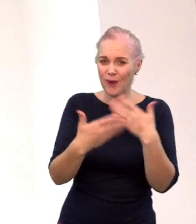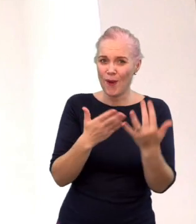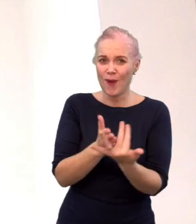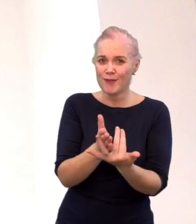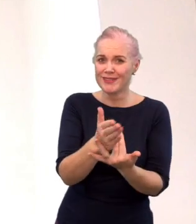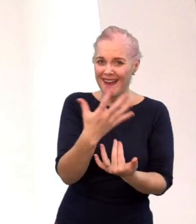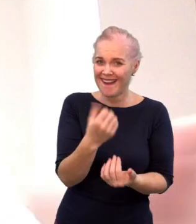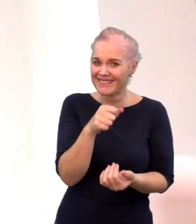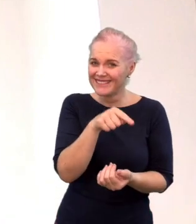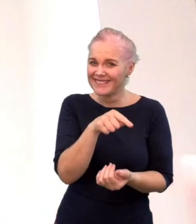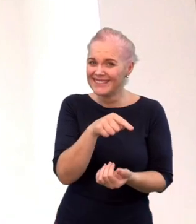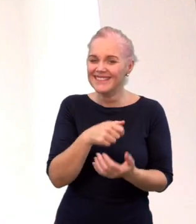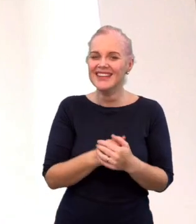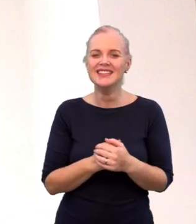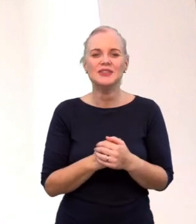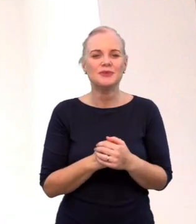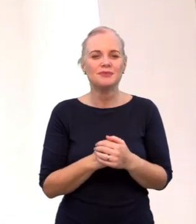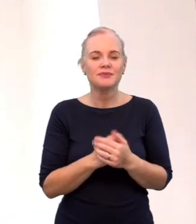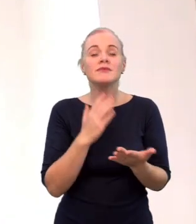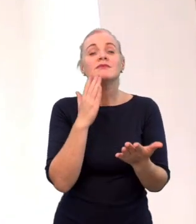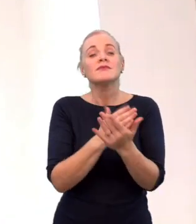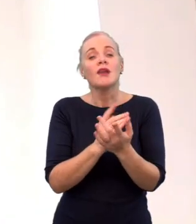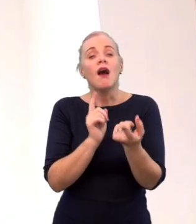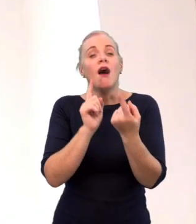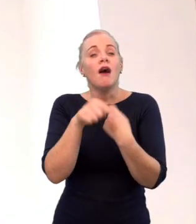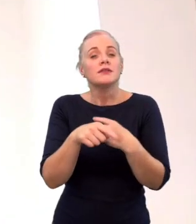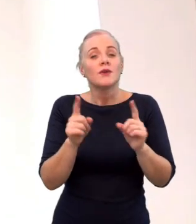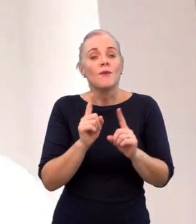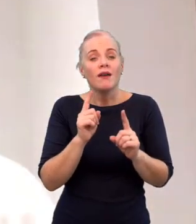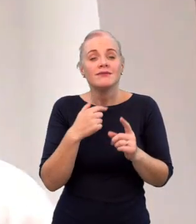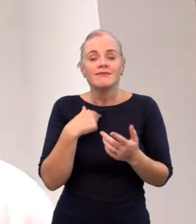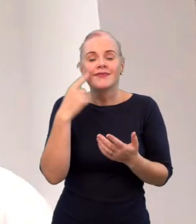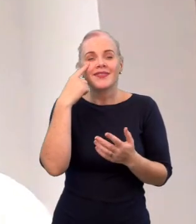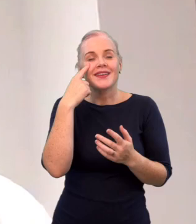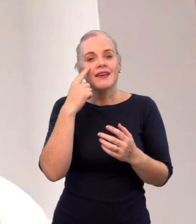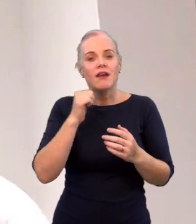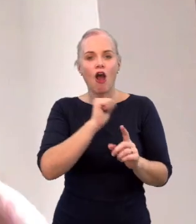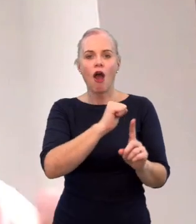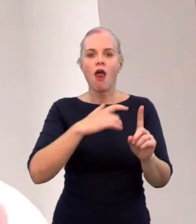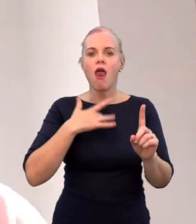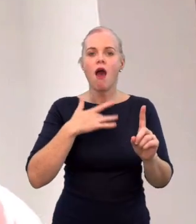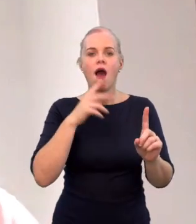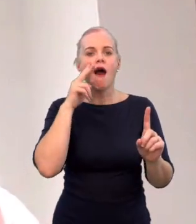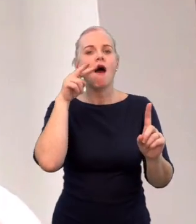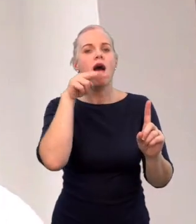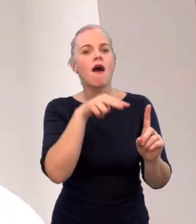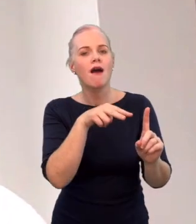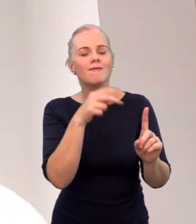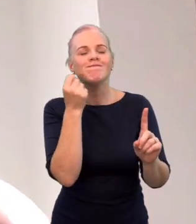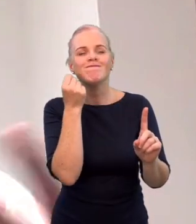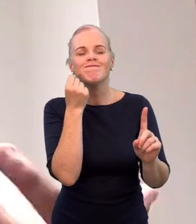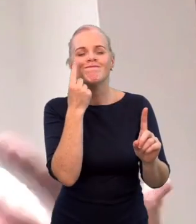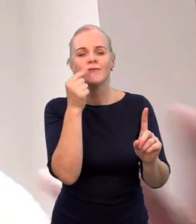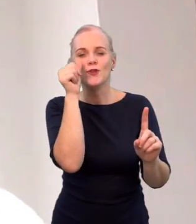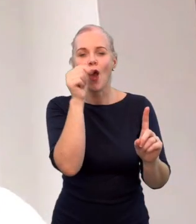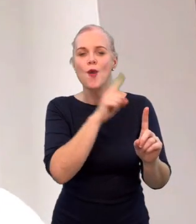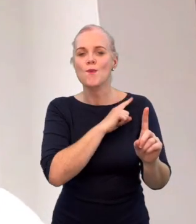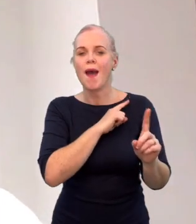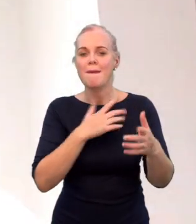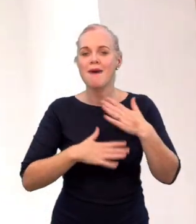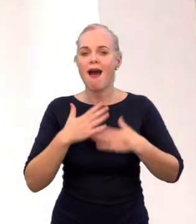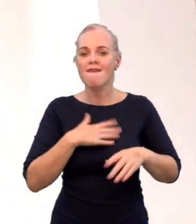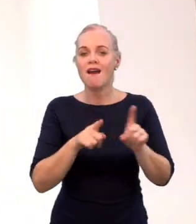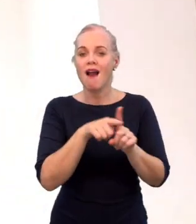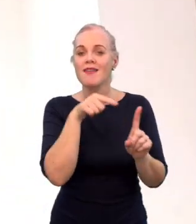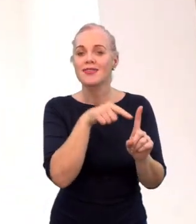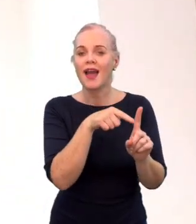for a large part of the story? And the answer to that is that I guess we get a window into her life and we see why she's behaving